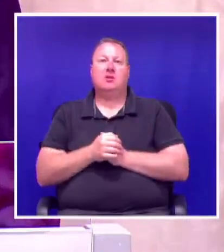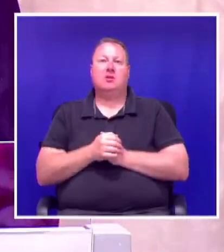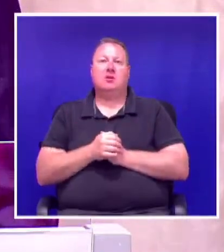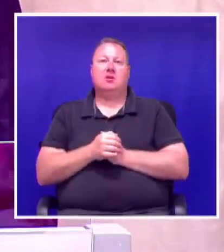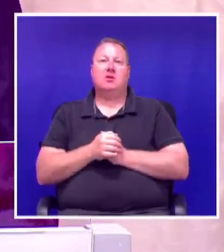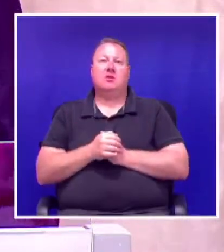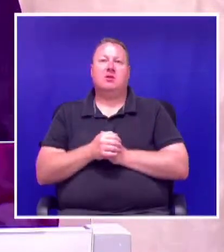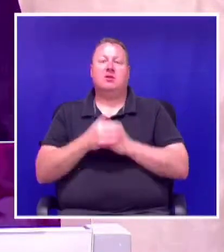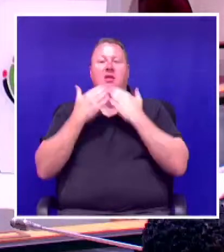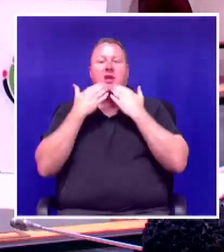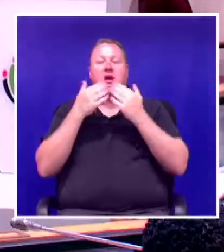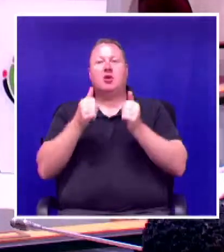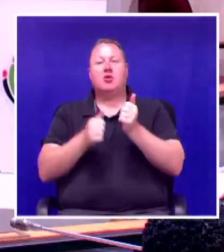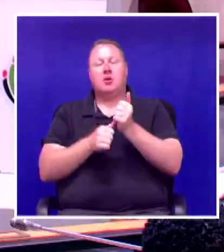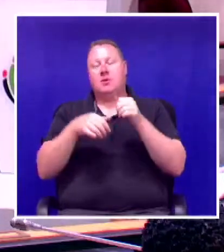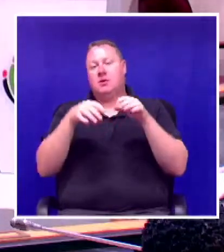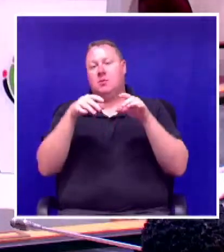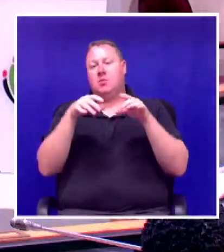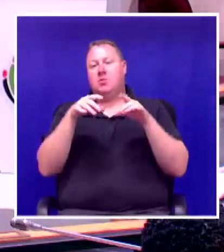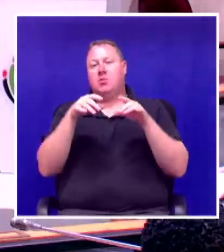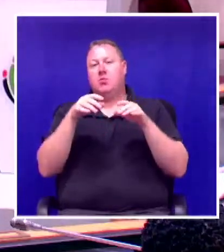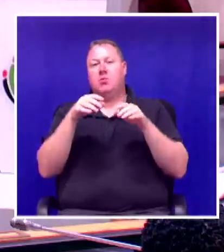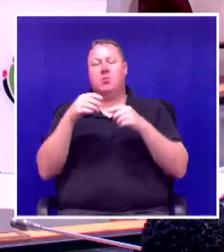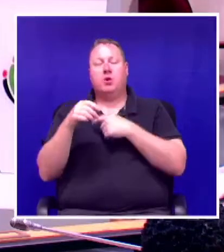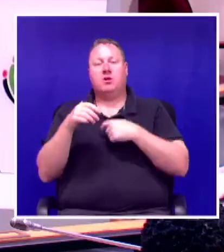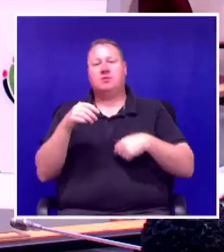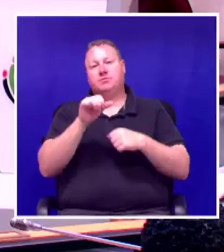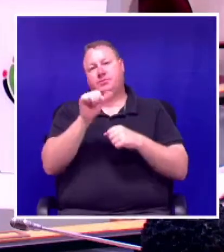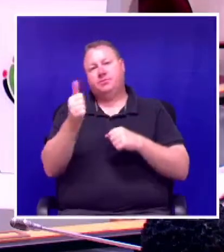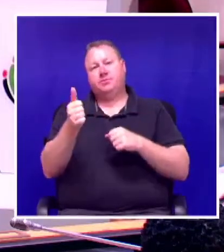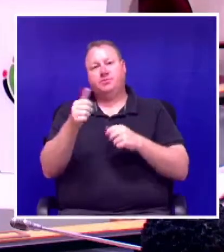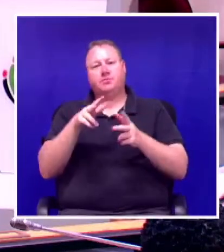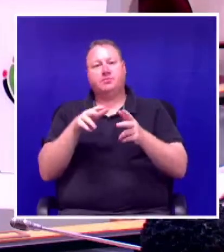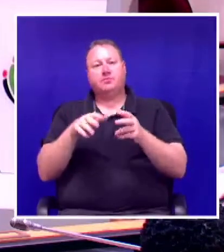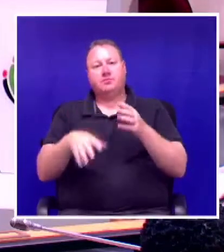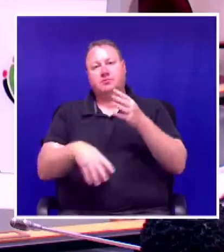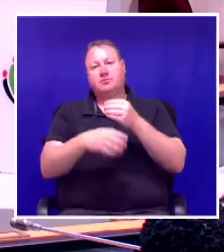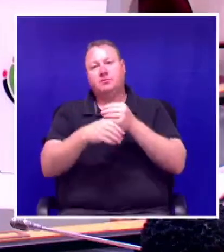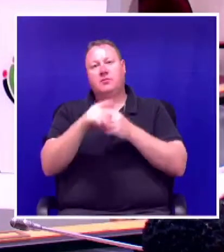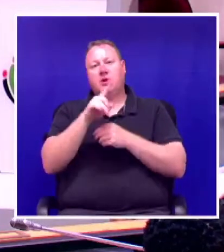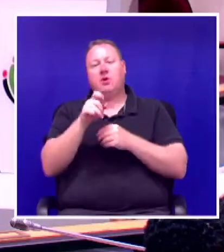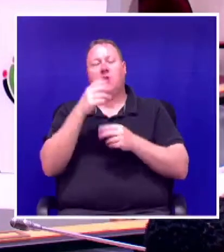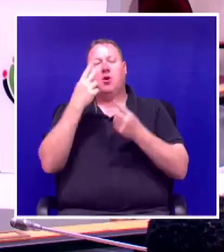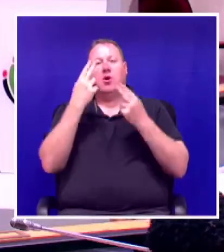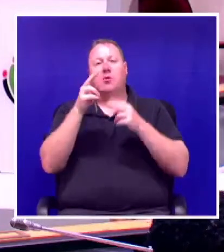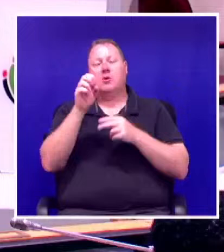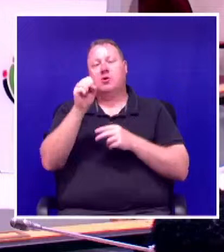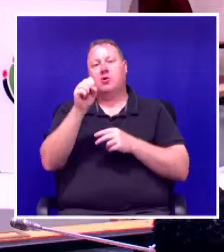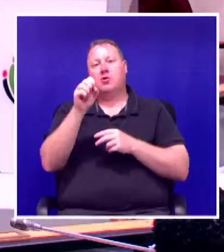much, Deputy President. We now move on to the next follow-up question, and that's from the Honourable Suisa.